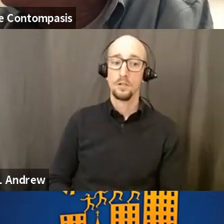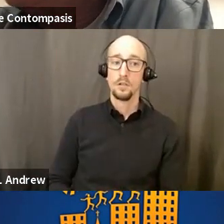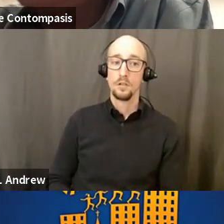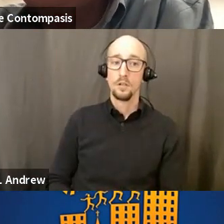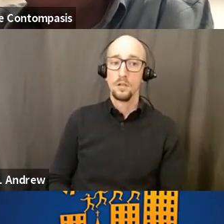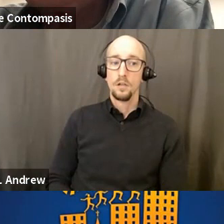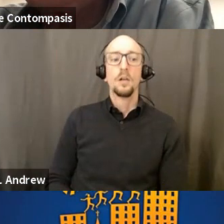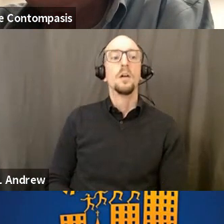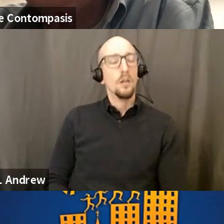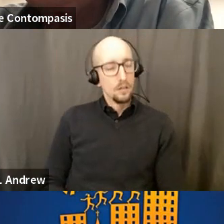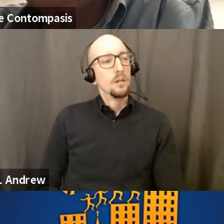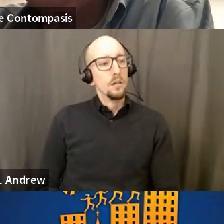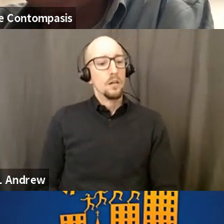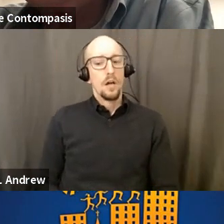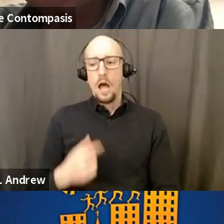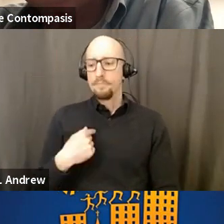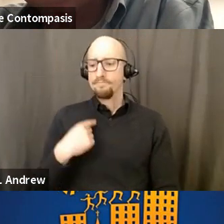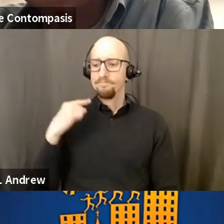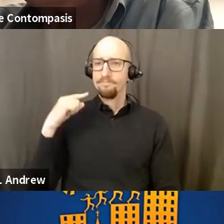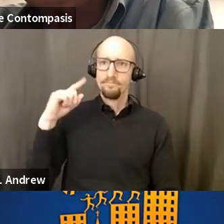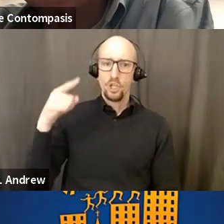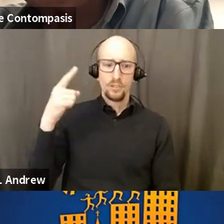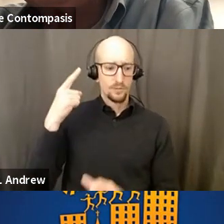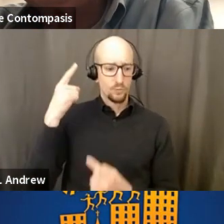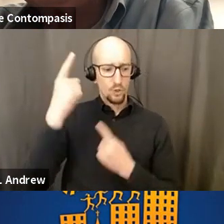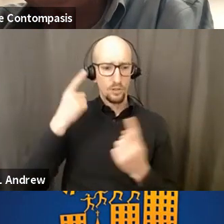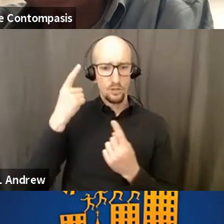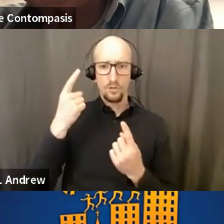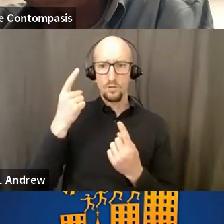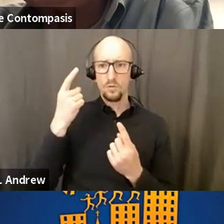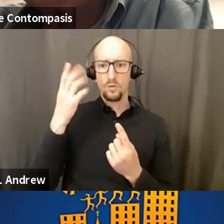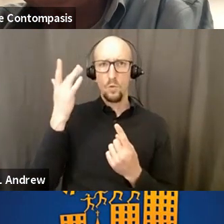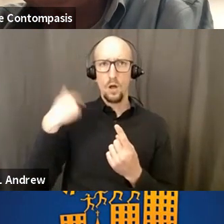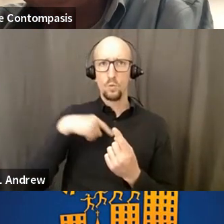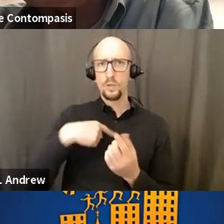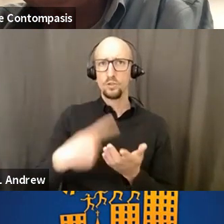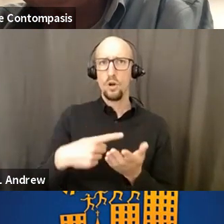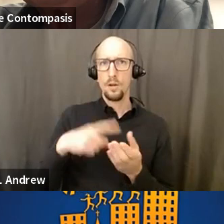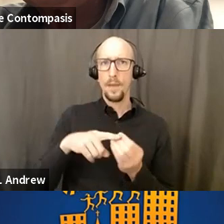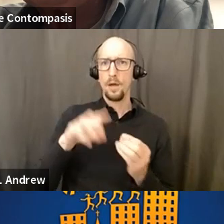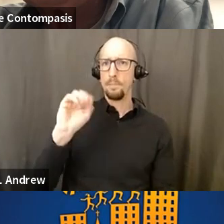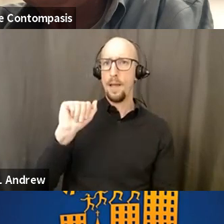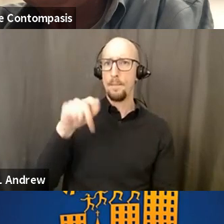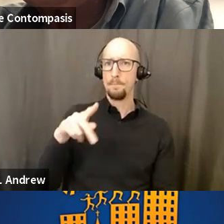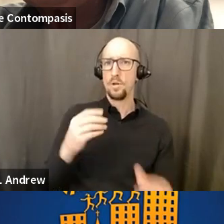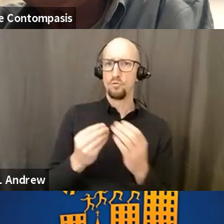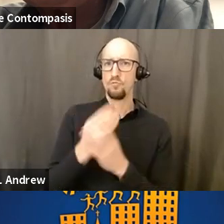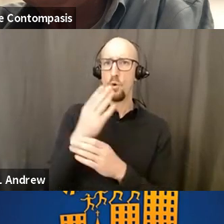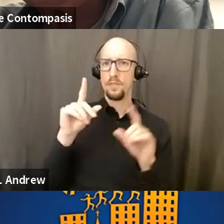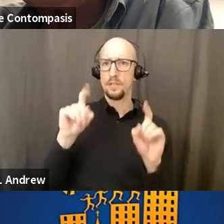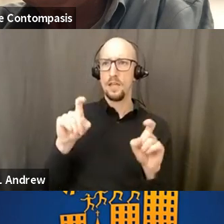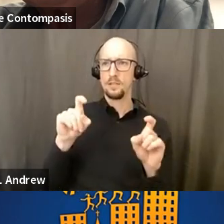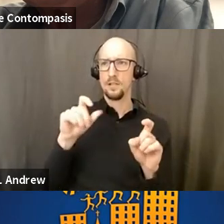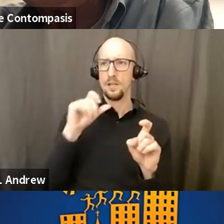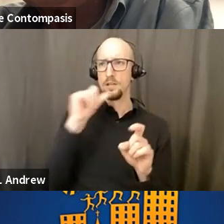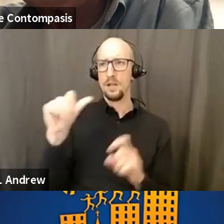I'm just wondering why we're talking about the MAP growth test and not